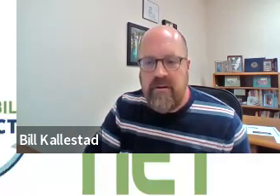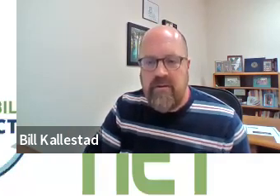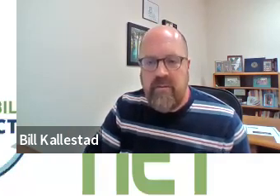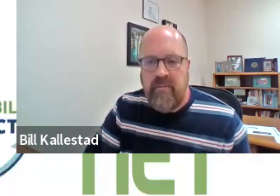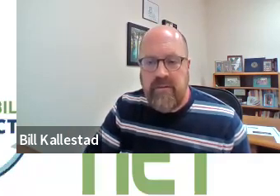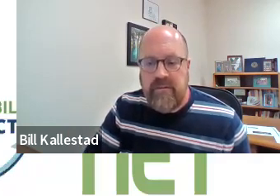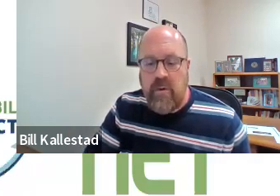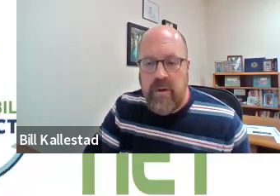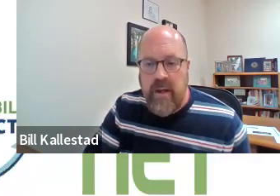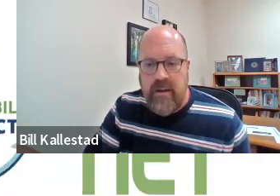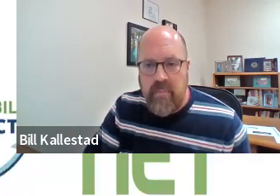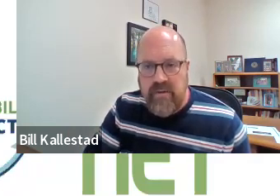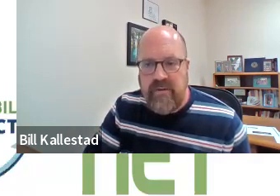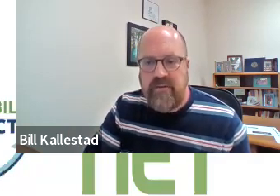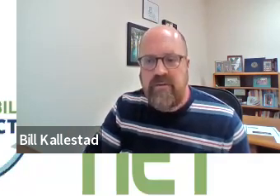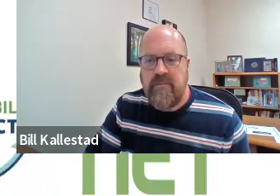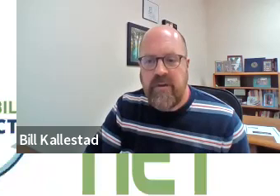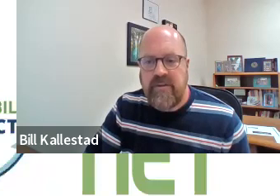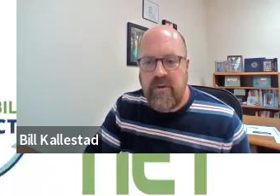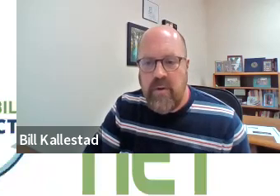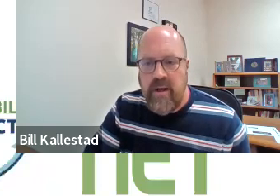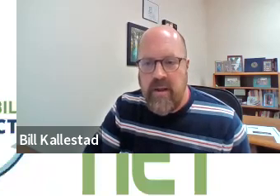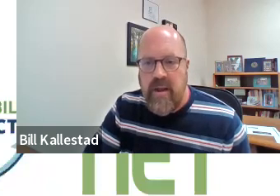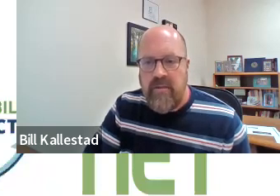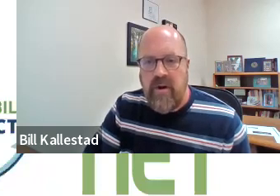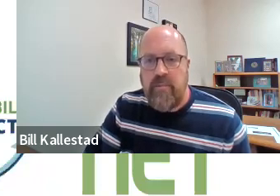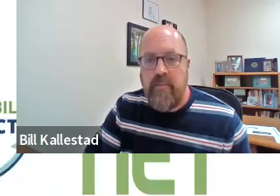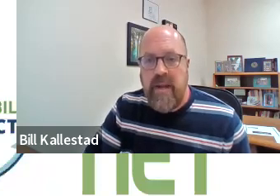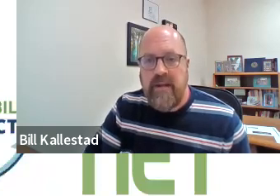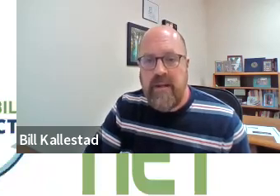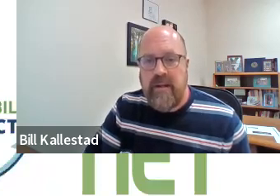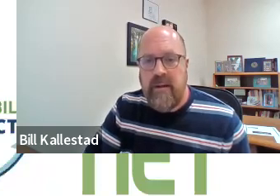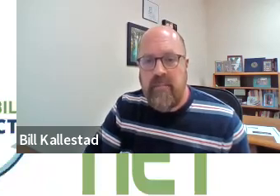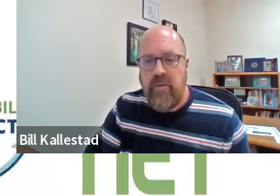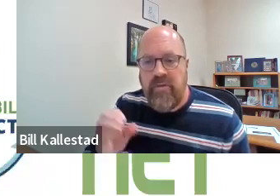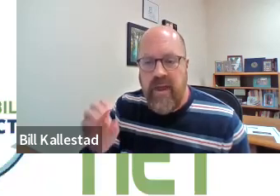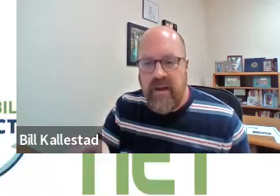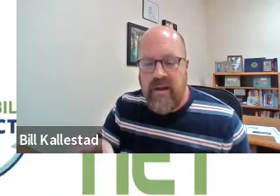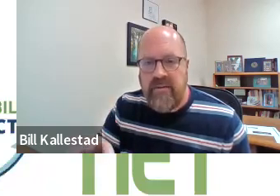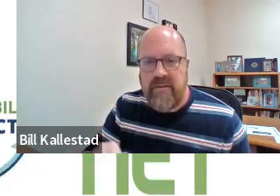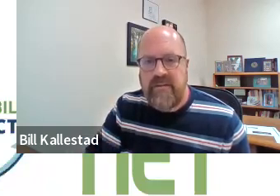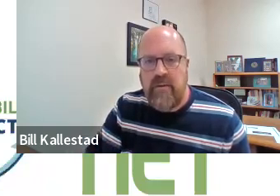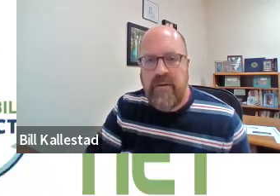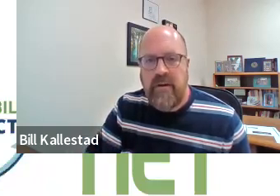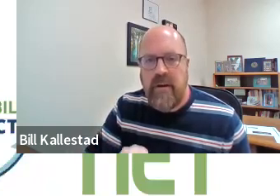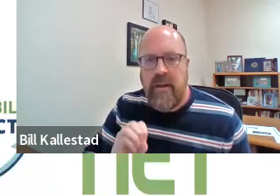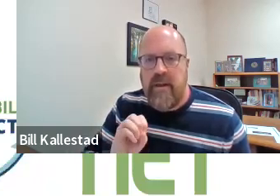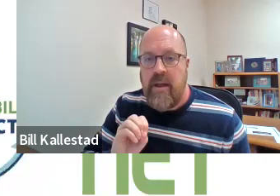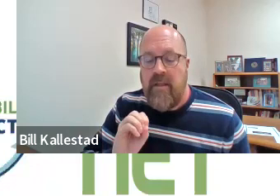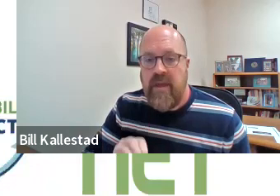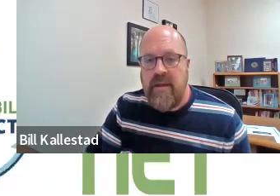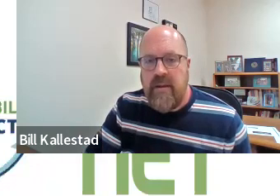training center. There's some fixes going on at prisons. There's some fixes going on that are mandated. So there's that cost that's out